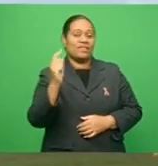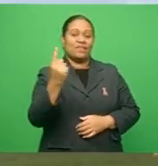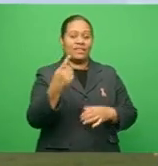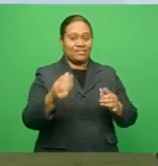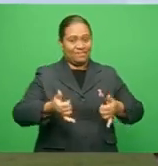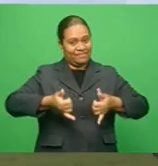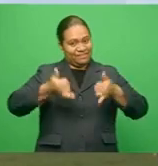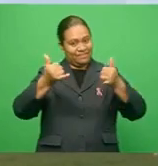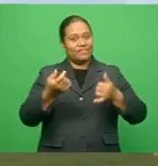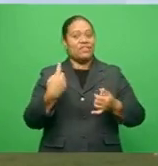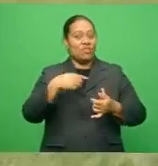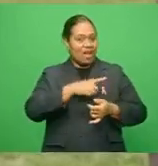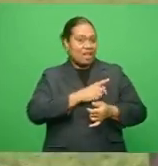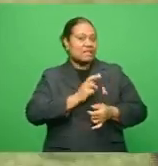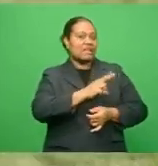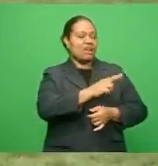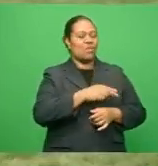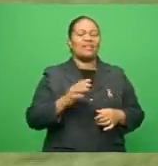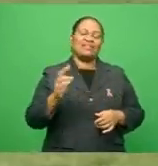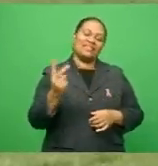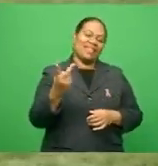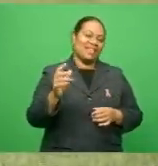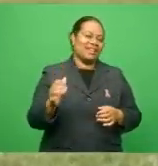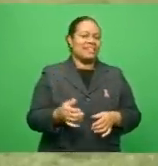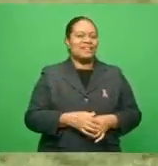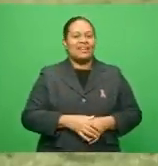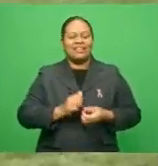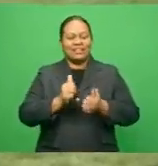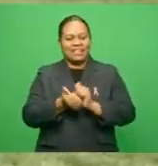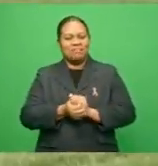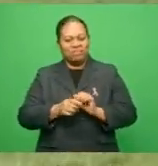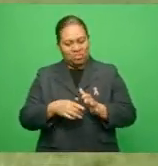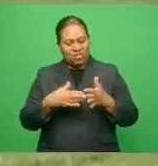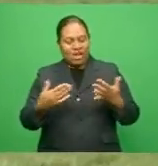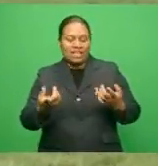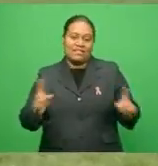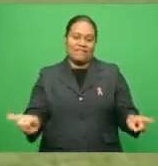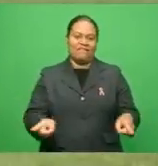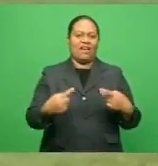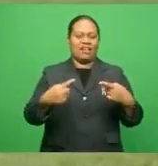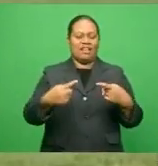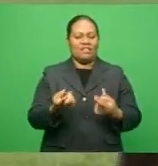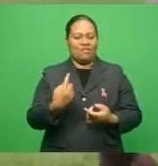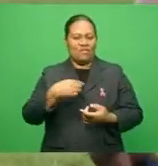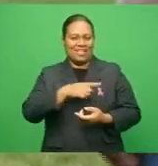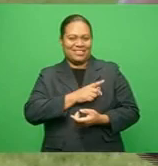we won the second game. So this must be a big final for us, because we want